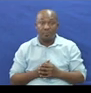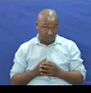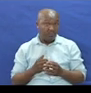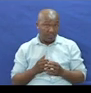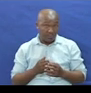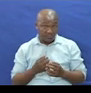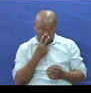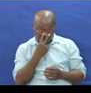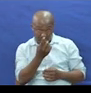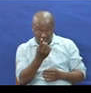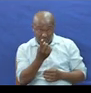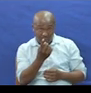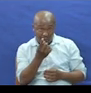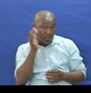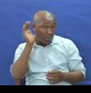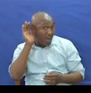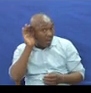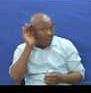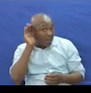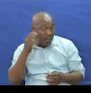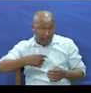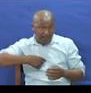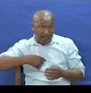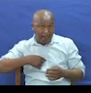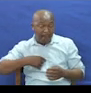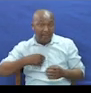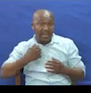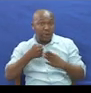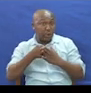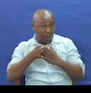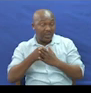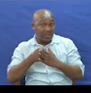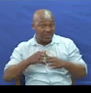Have you heard my story? Do you like it?